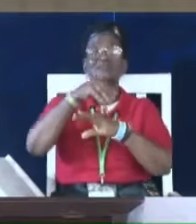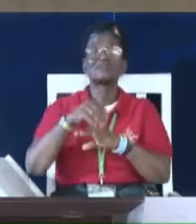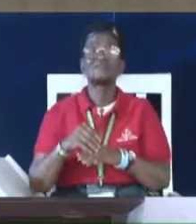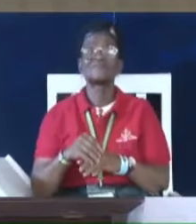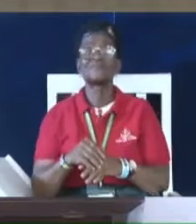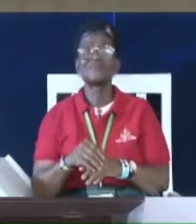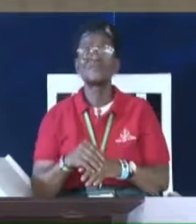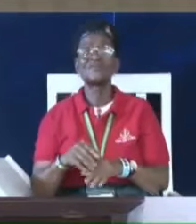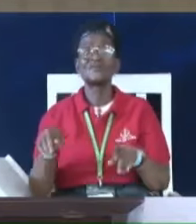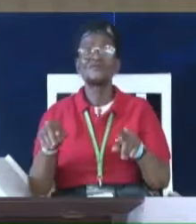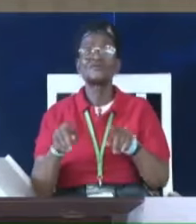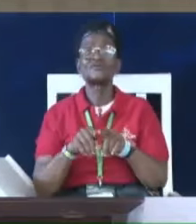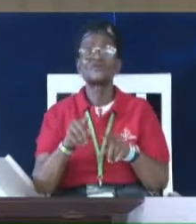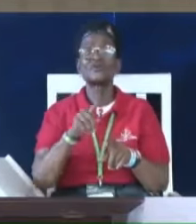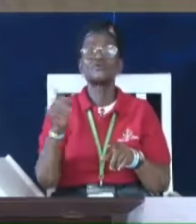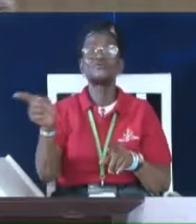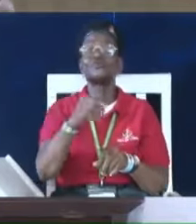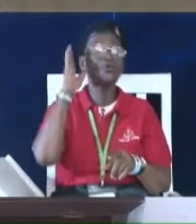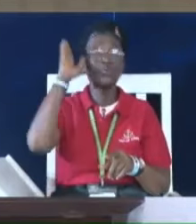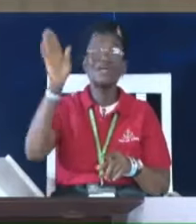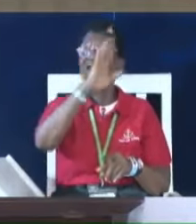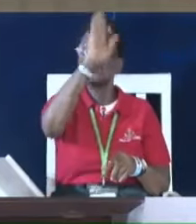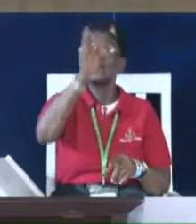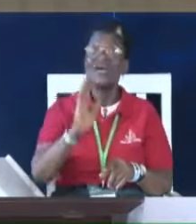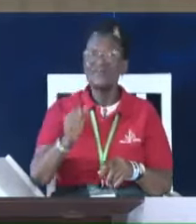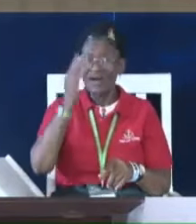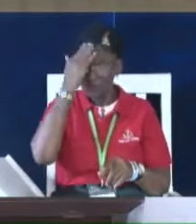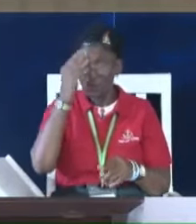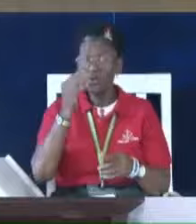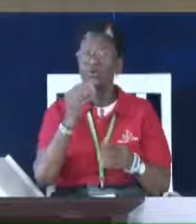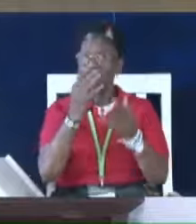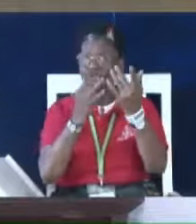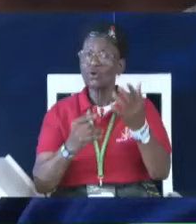Those of you who have never known sorrow, you will never know sorrow.